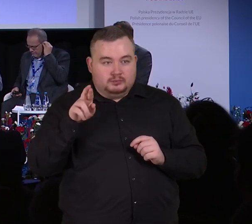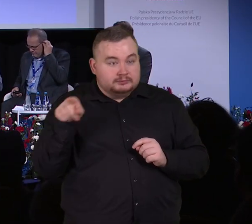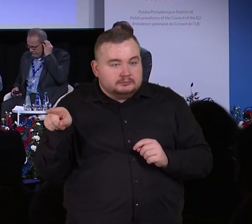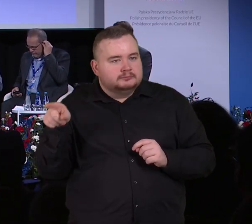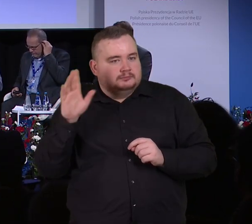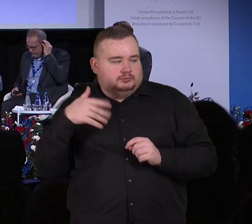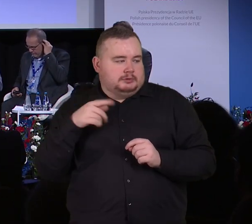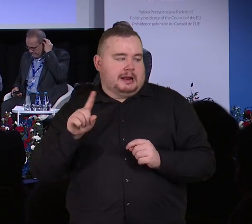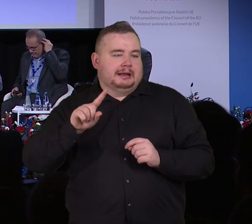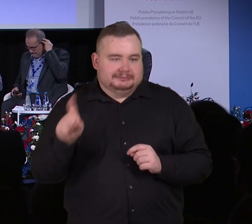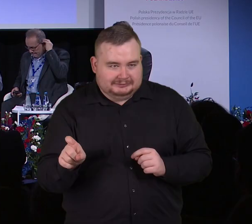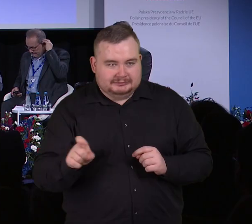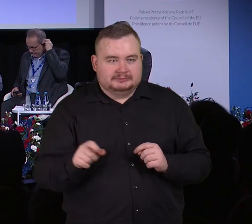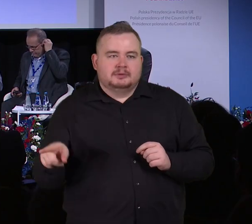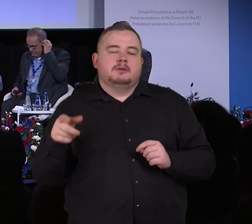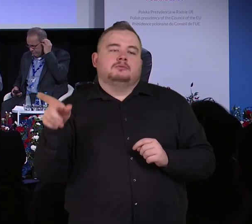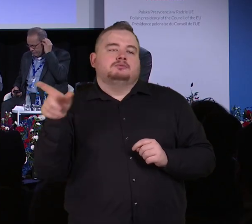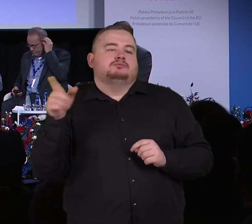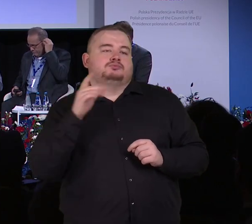ZIT-y, jak to się po polsku mówi, czy ITI?